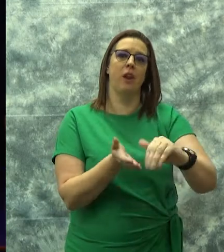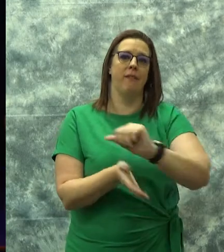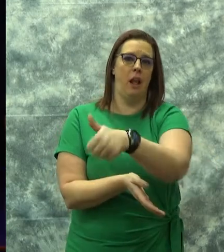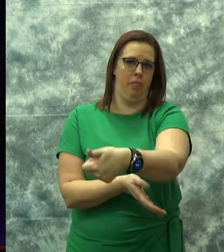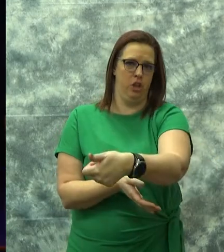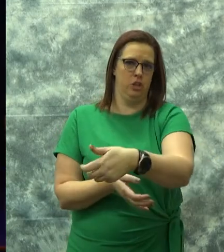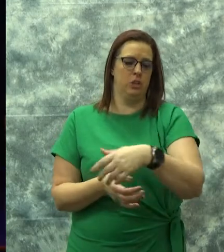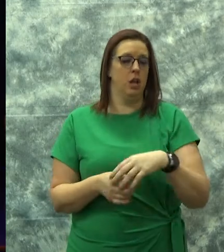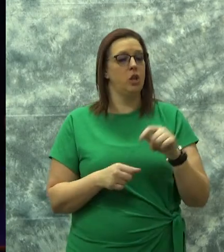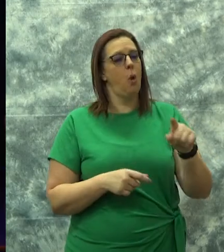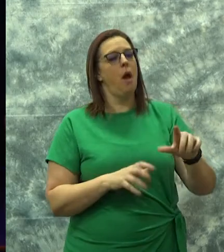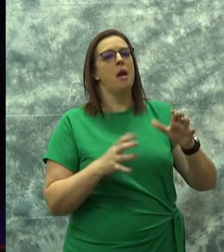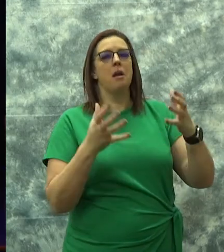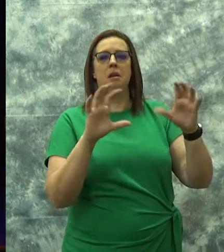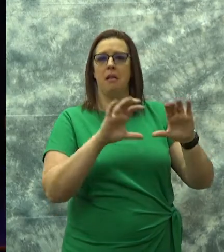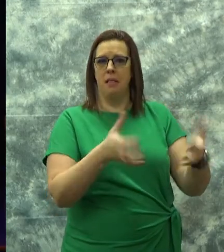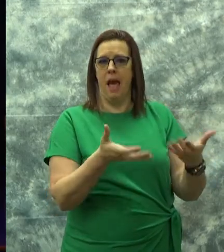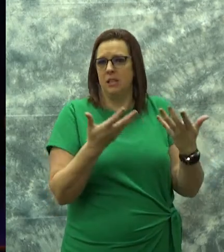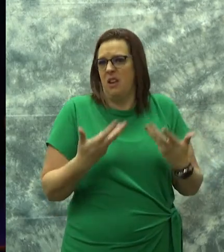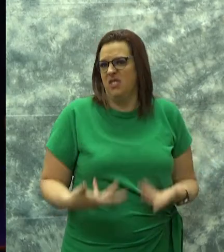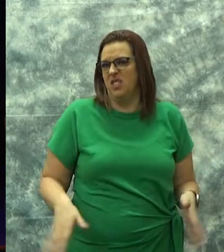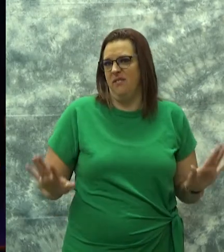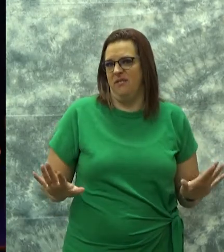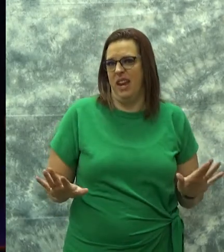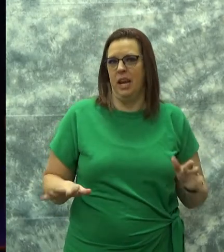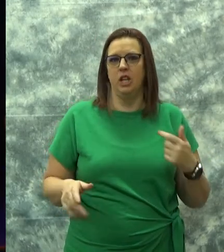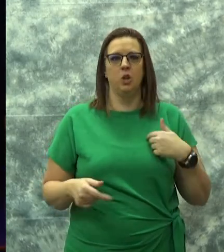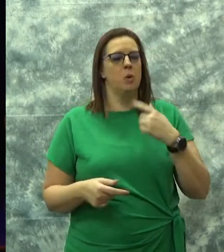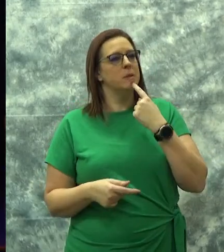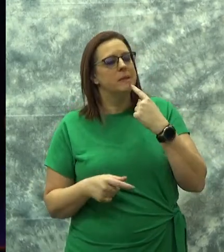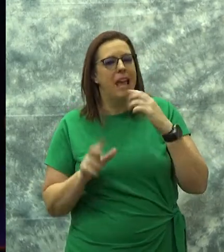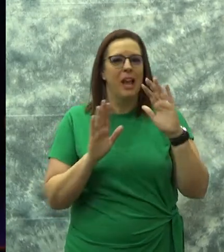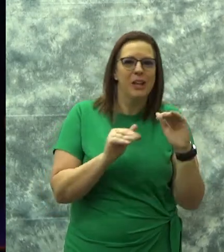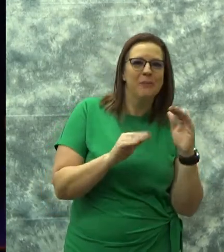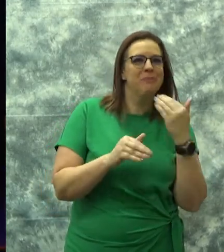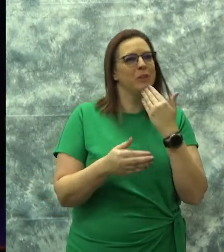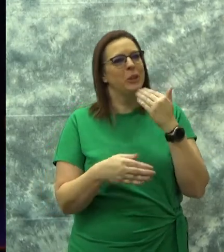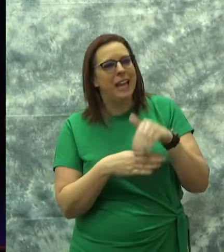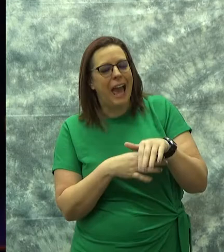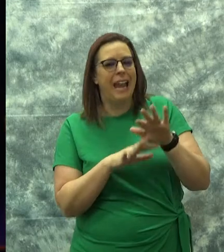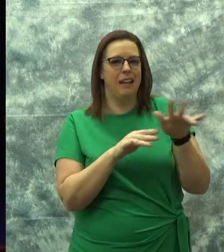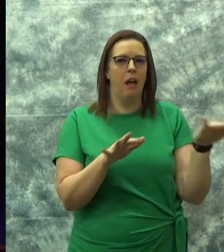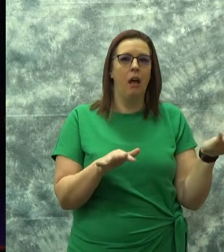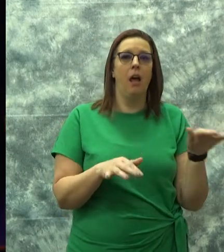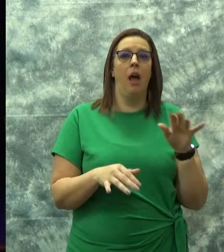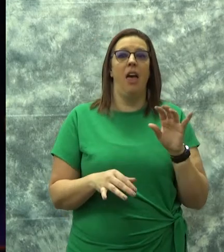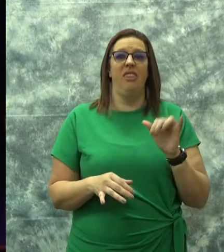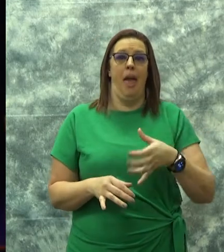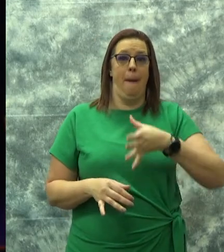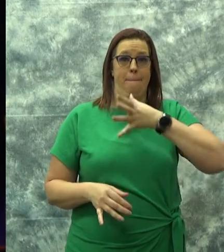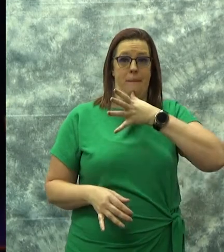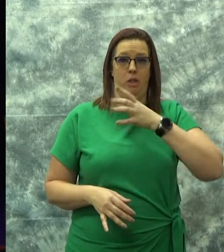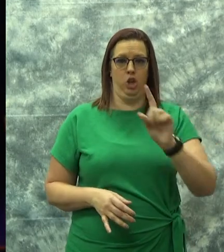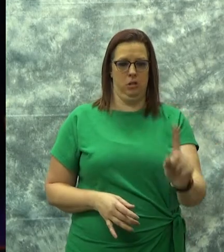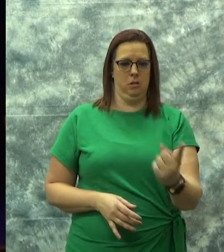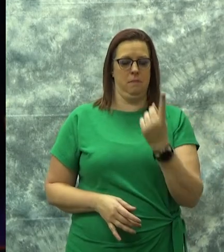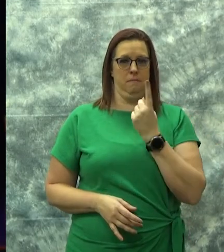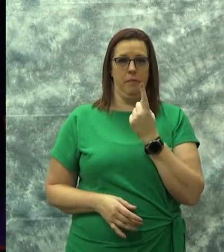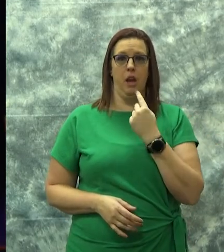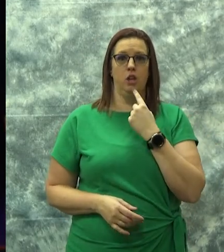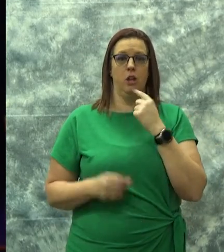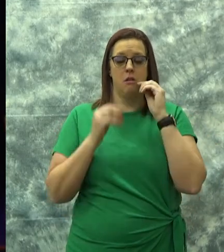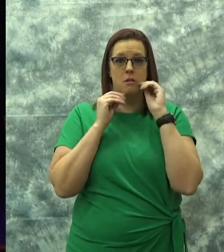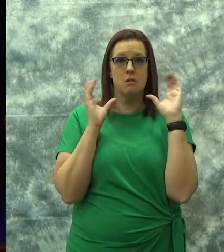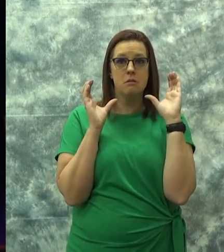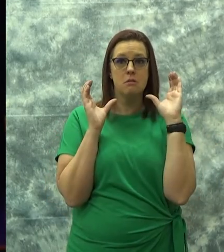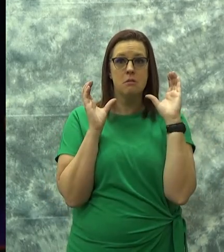others. And as the class ended, people were gathered in the lobby and saying goodnight to each other, and I was talking to students, and the mother came up to me and her